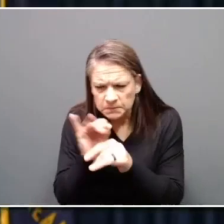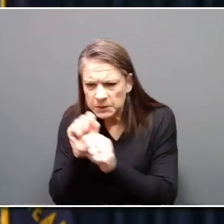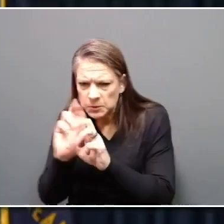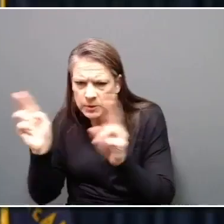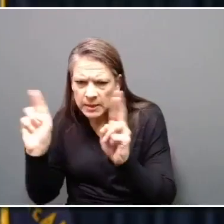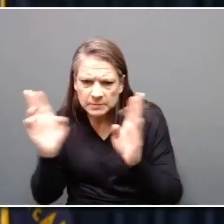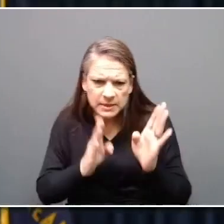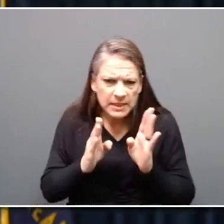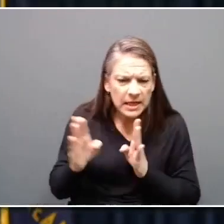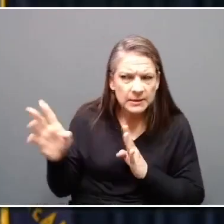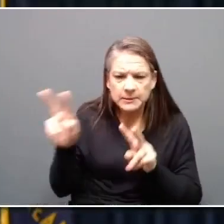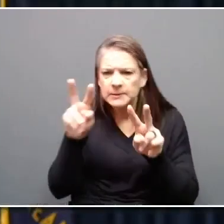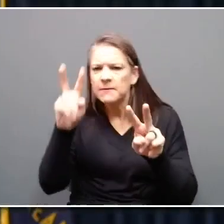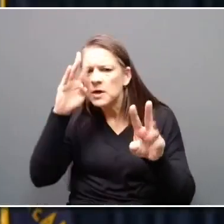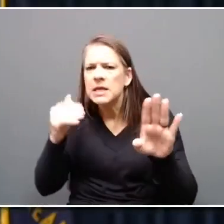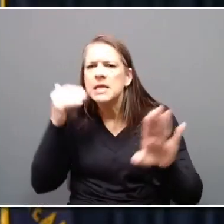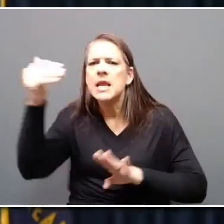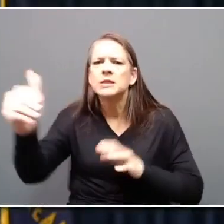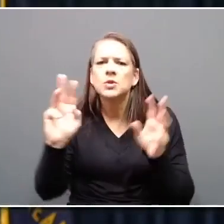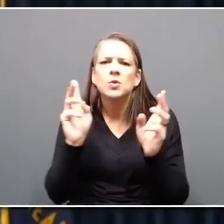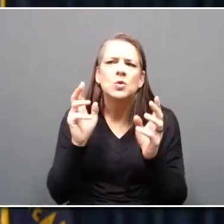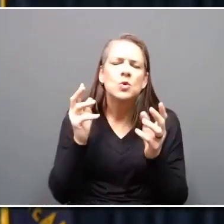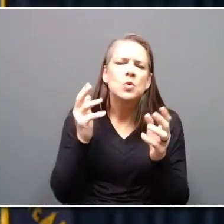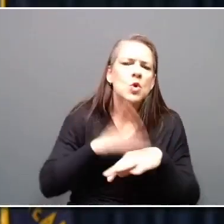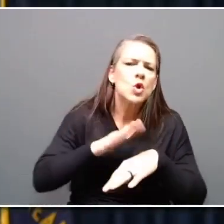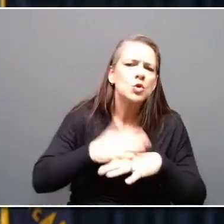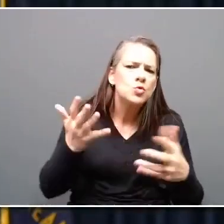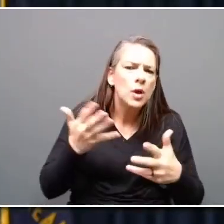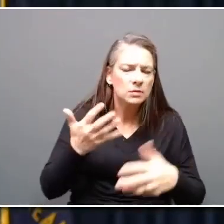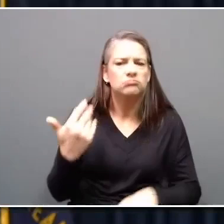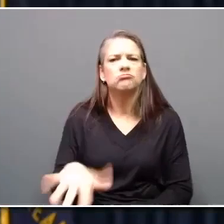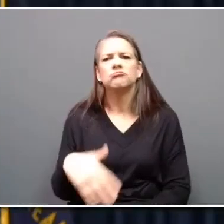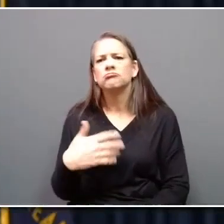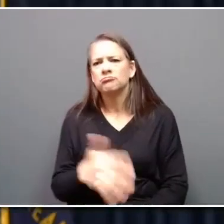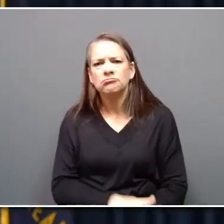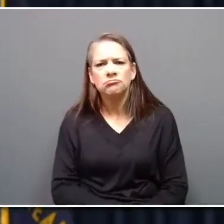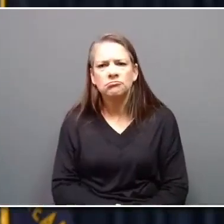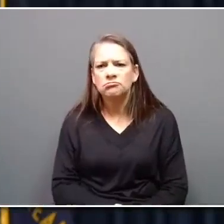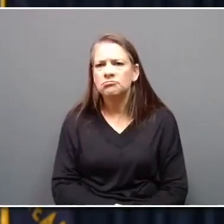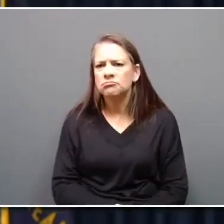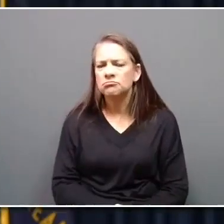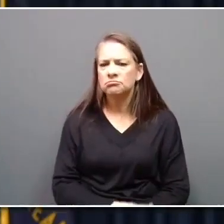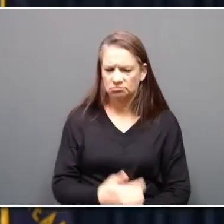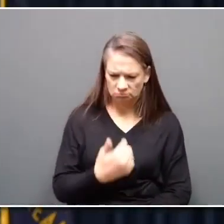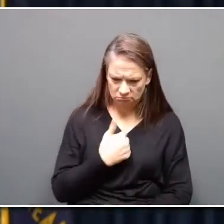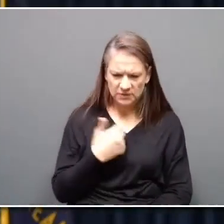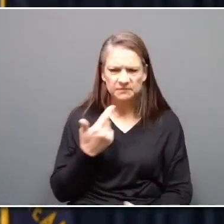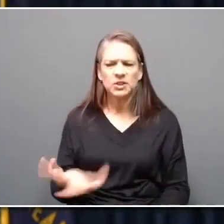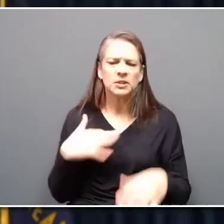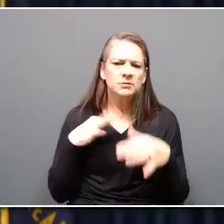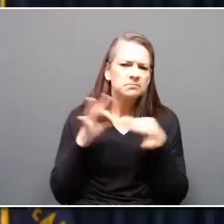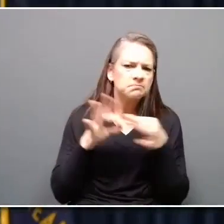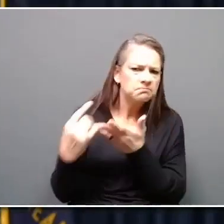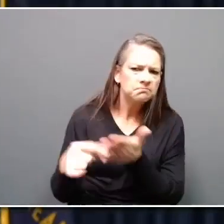of winter weather that the governor was just describing. I've been talking just this morning, yesterday, this morning, with our chief district engineers,